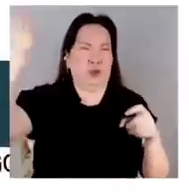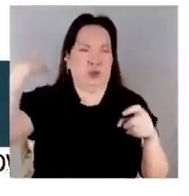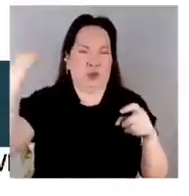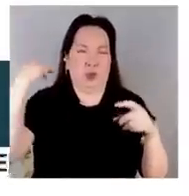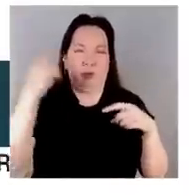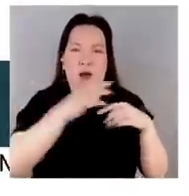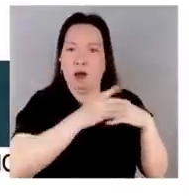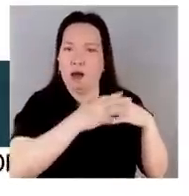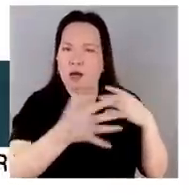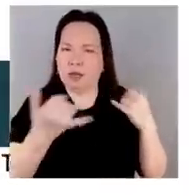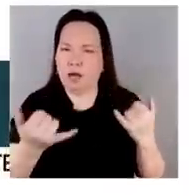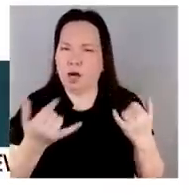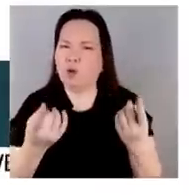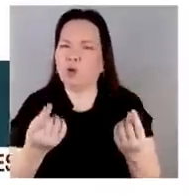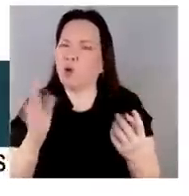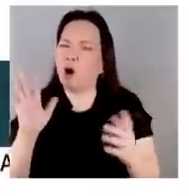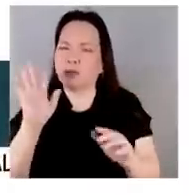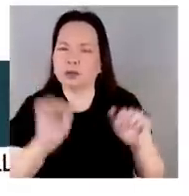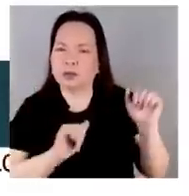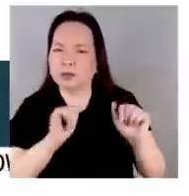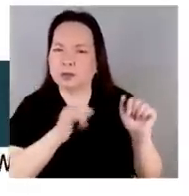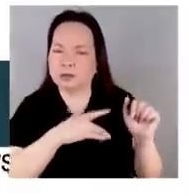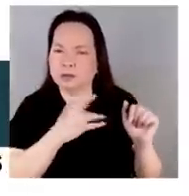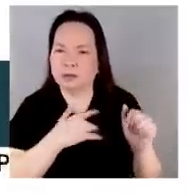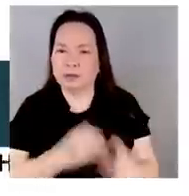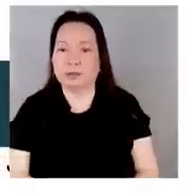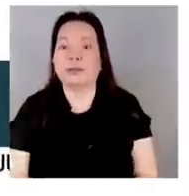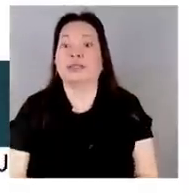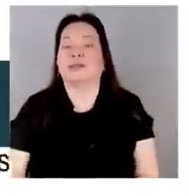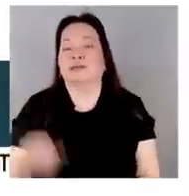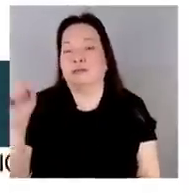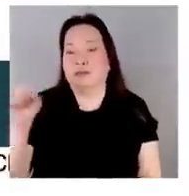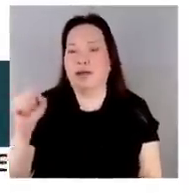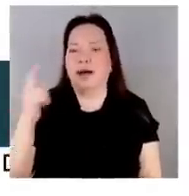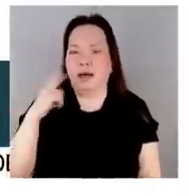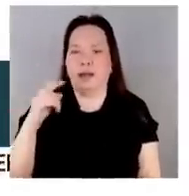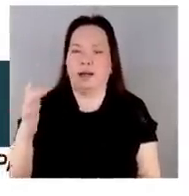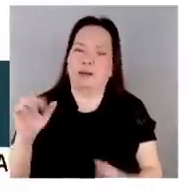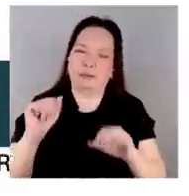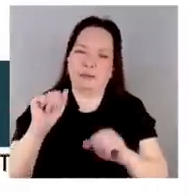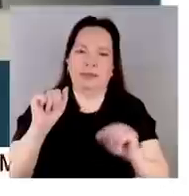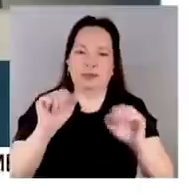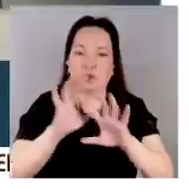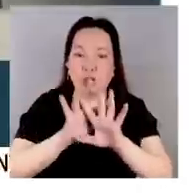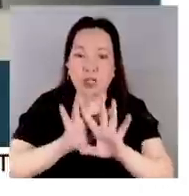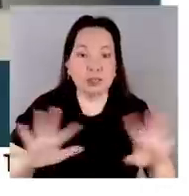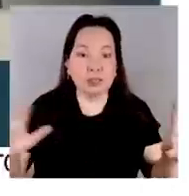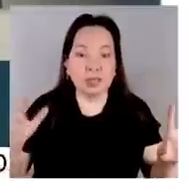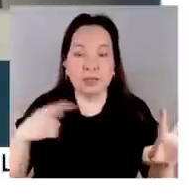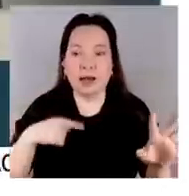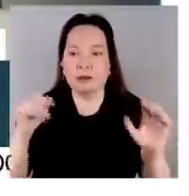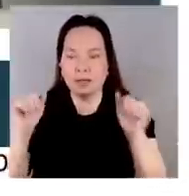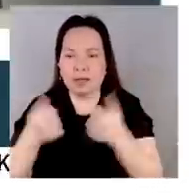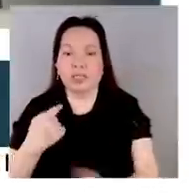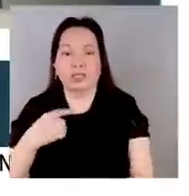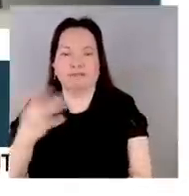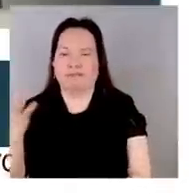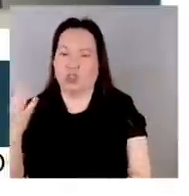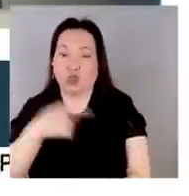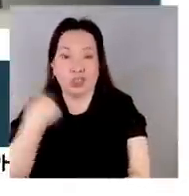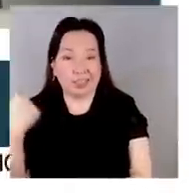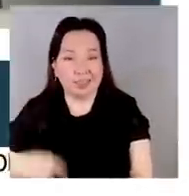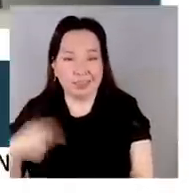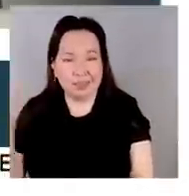please. Yeah, I mean, certainly across the region, we have a lot of challenges for human rights. I mean, we have the Chinese government